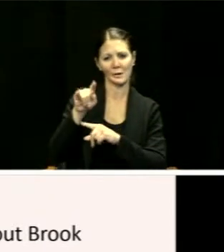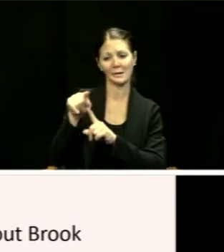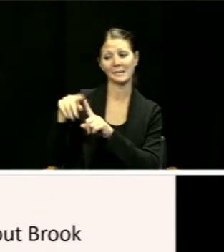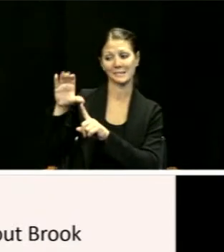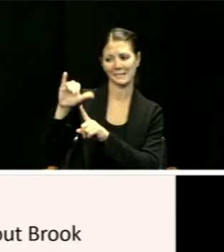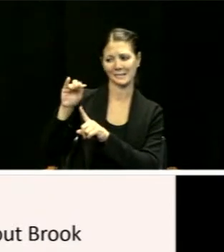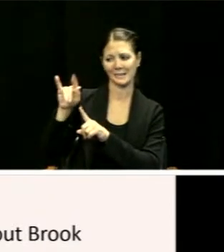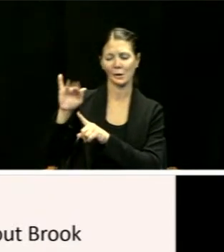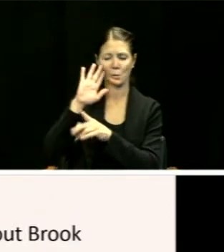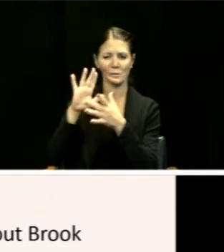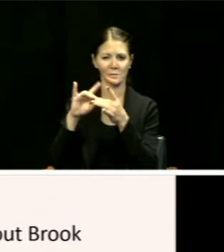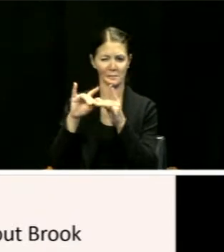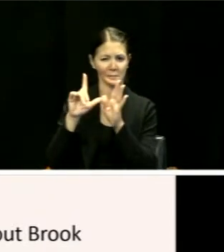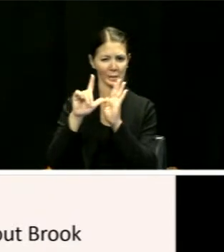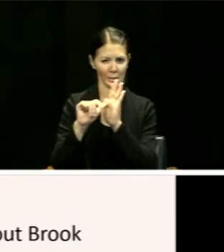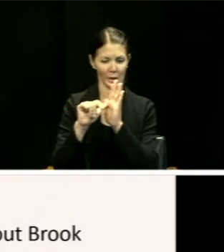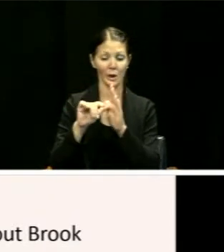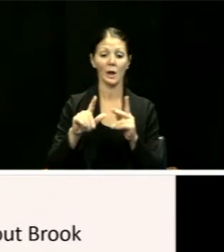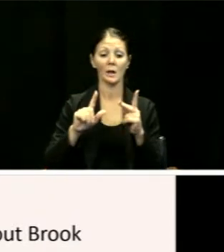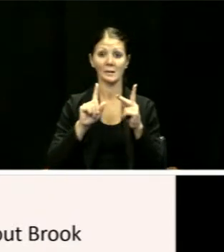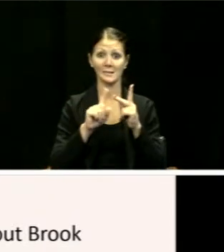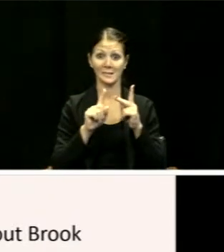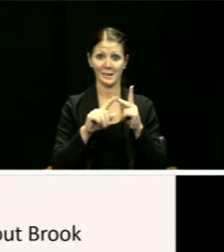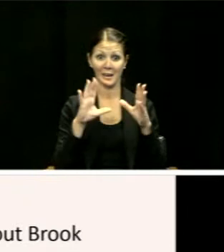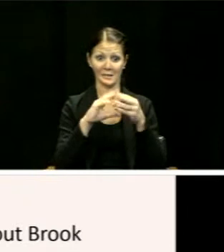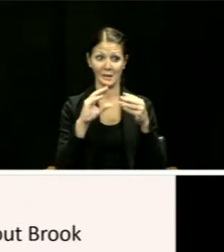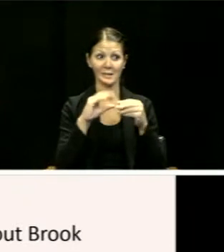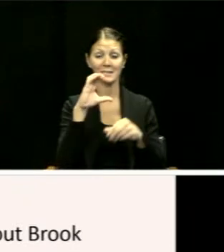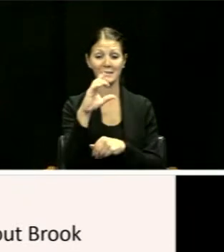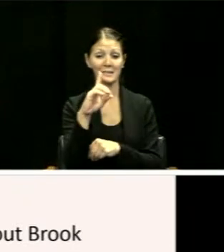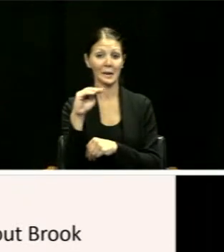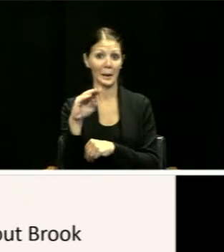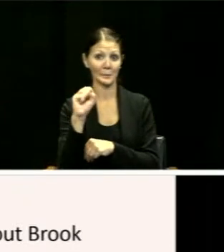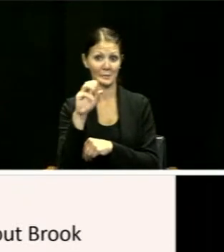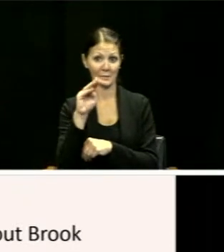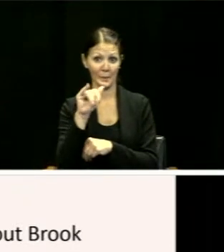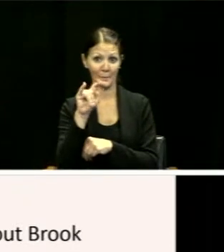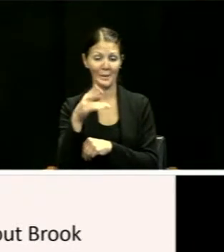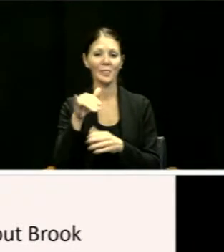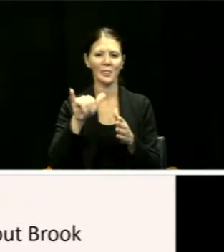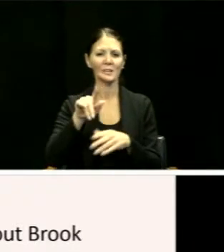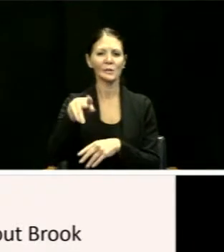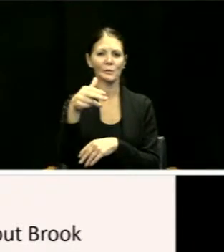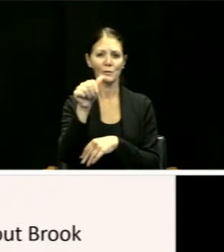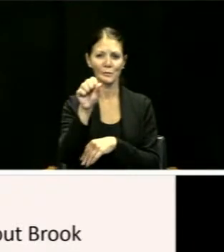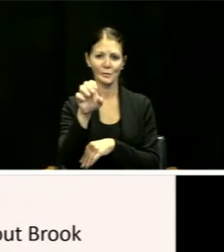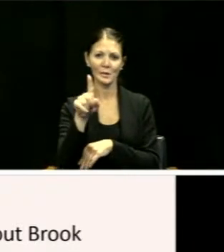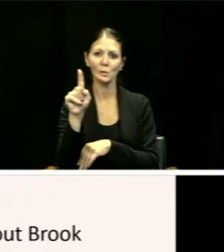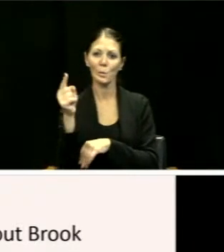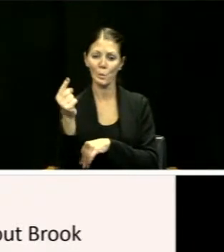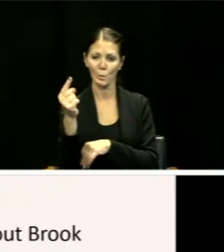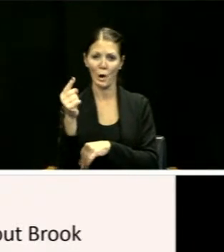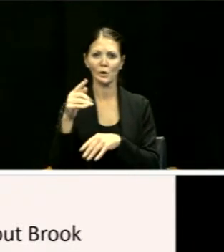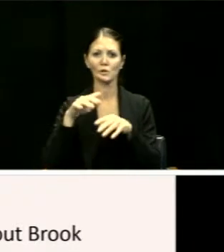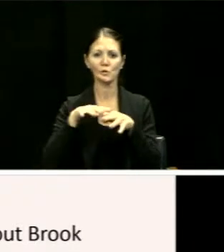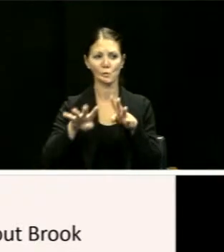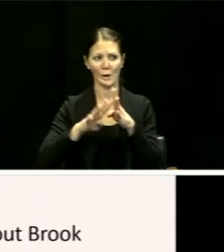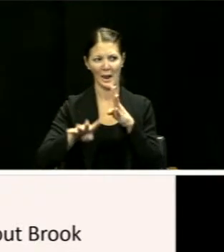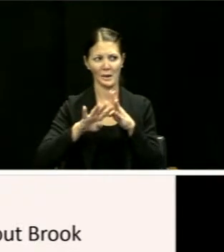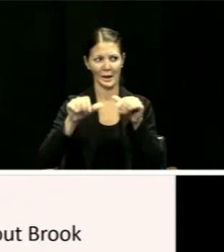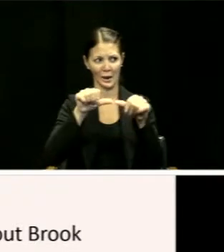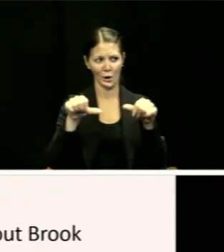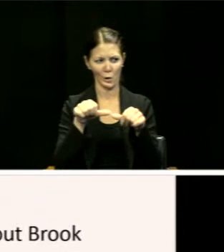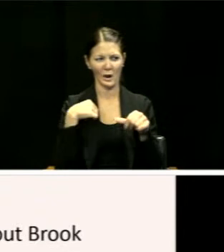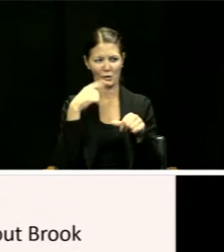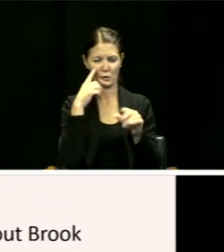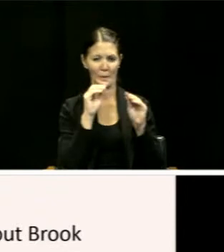later. The second study was from CDM Smith, the phase 1 drainage area. And I have a map on the next slide that will show you where the phase 1 versus phase